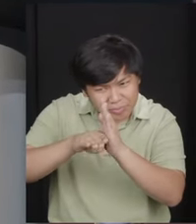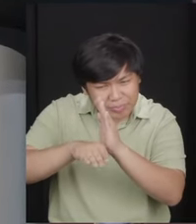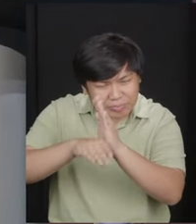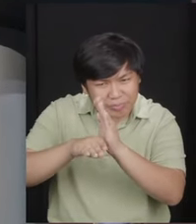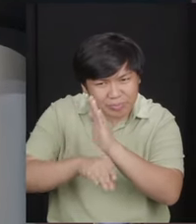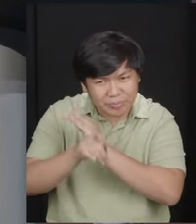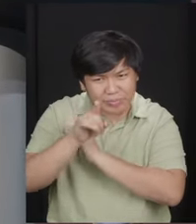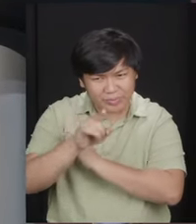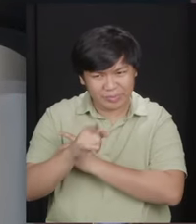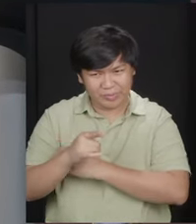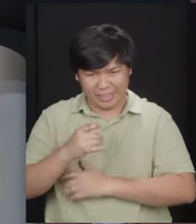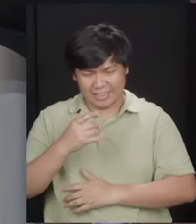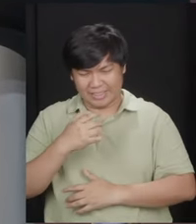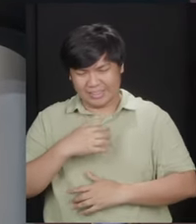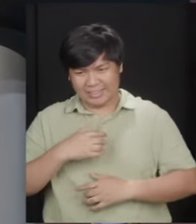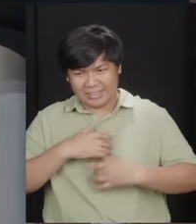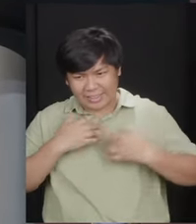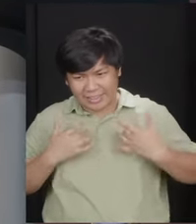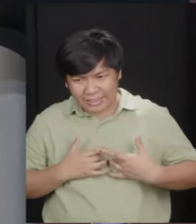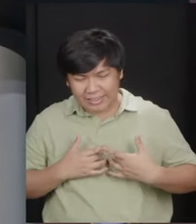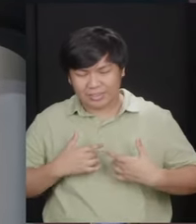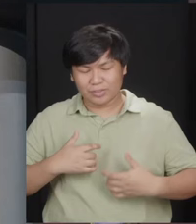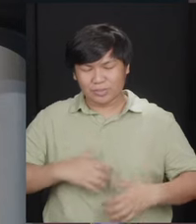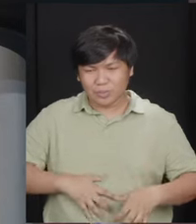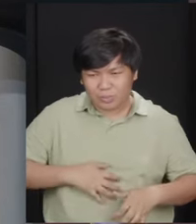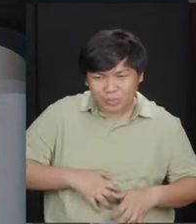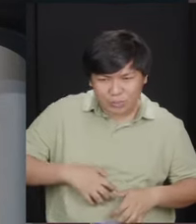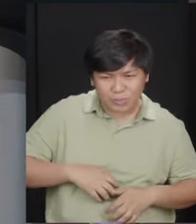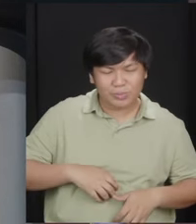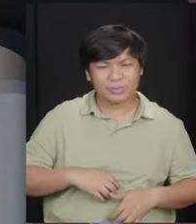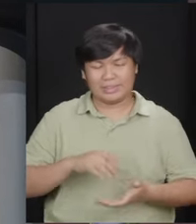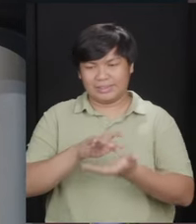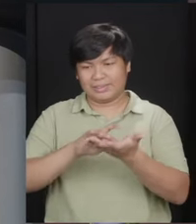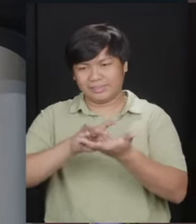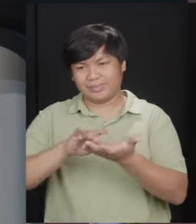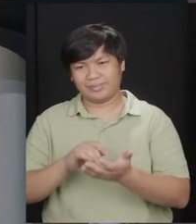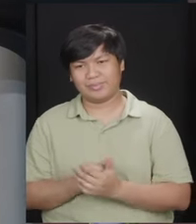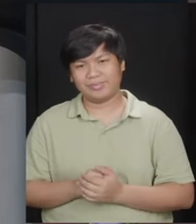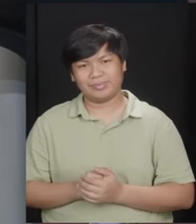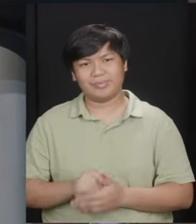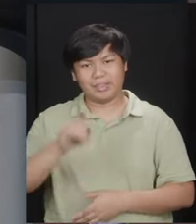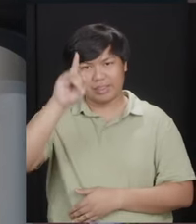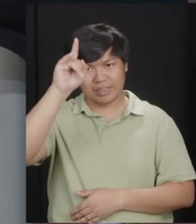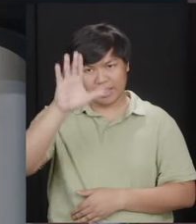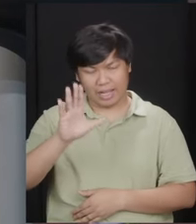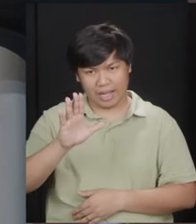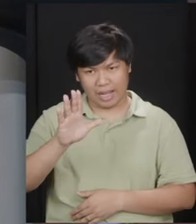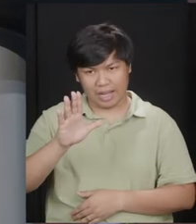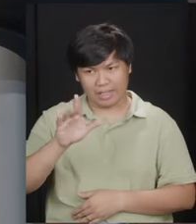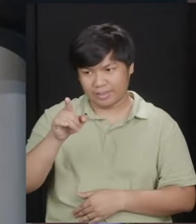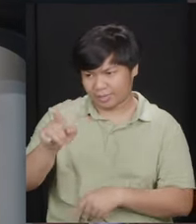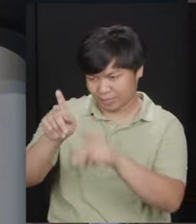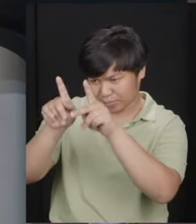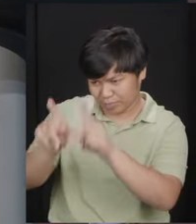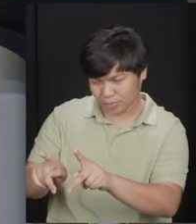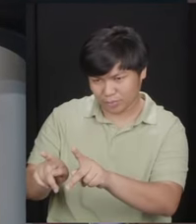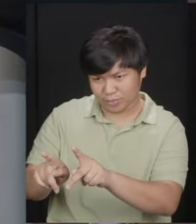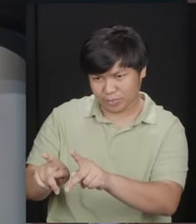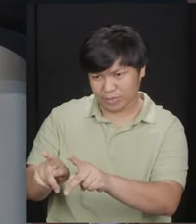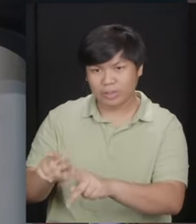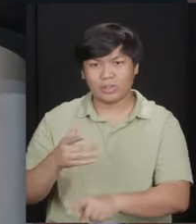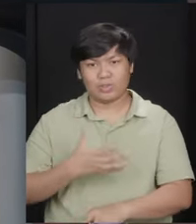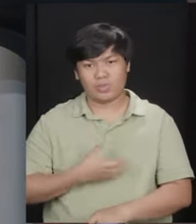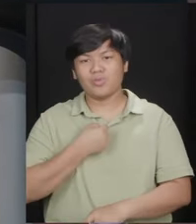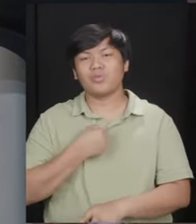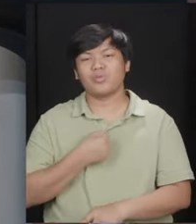anti-acid. Because you've learned to forgive. Three reasons. God's sake, the other person's sake, and